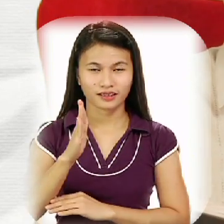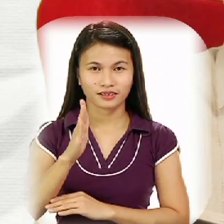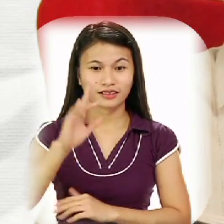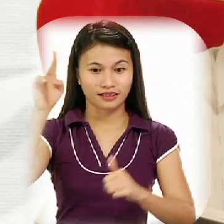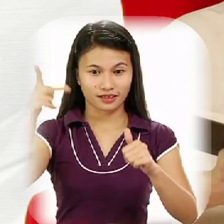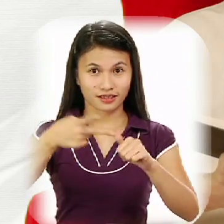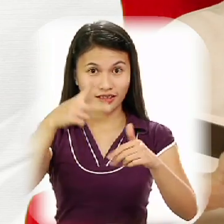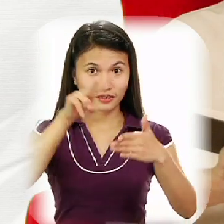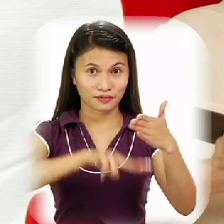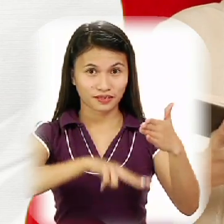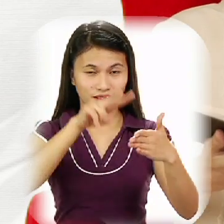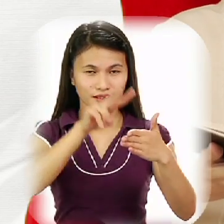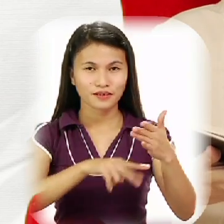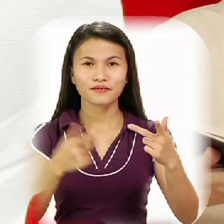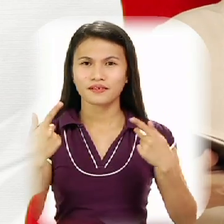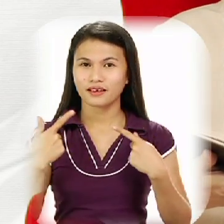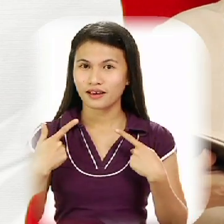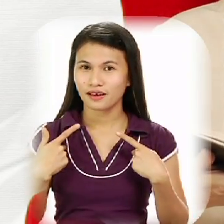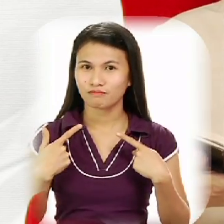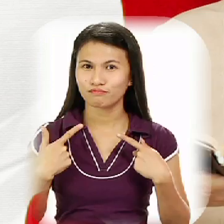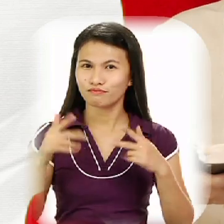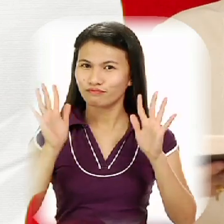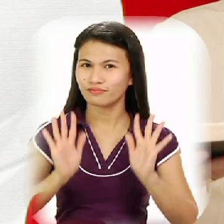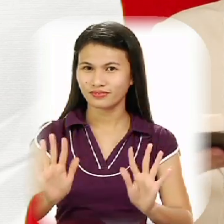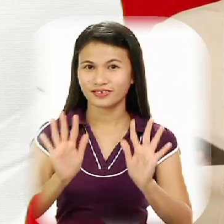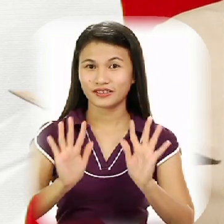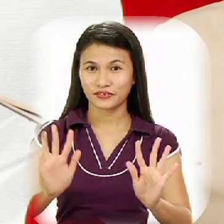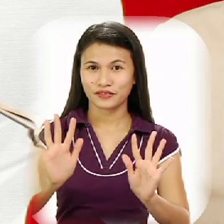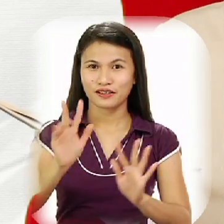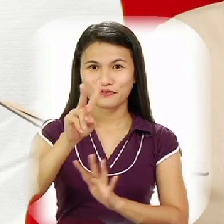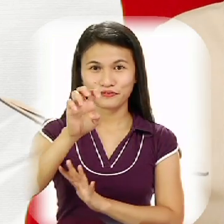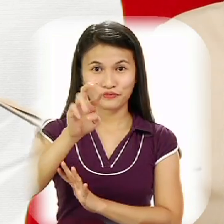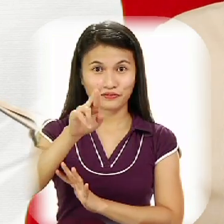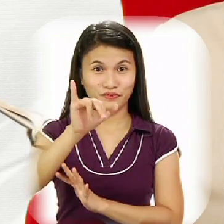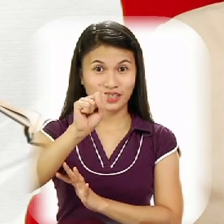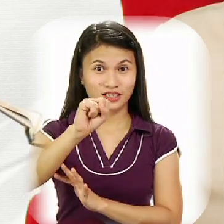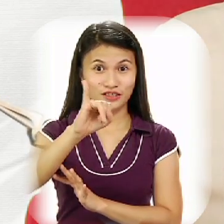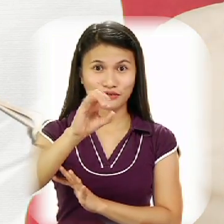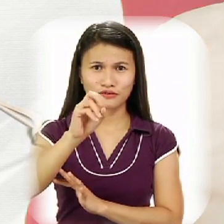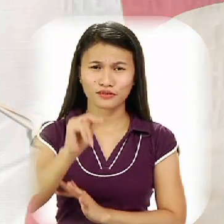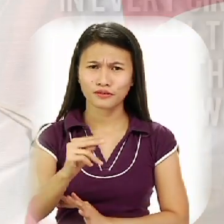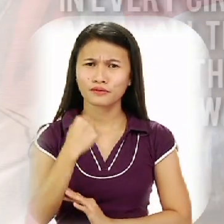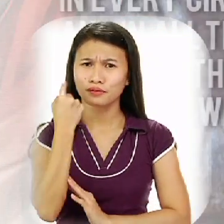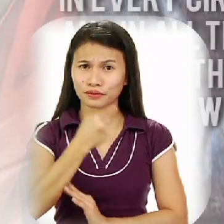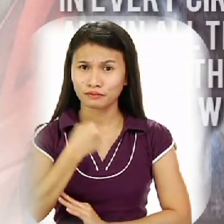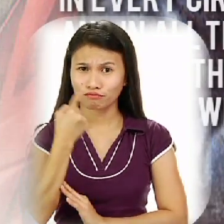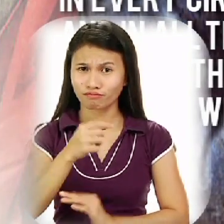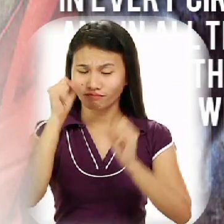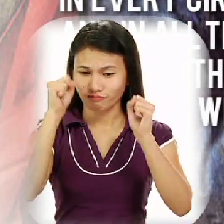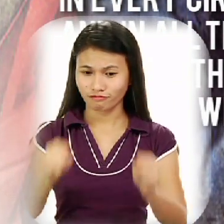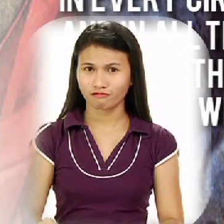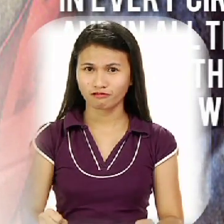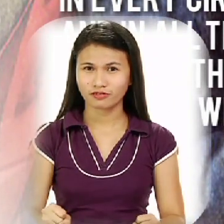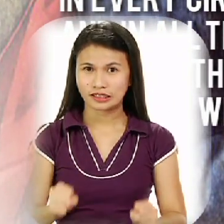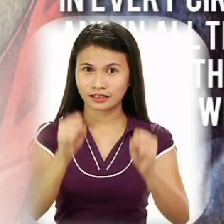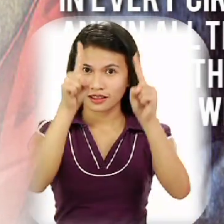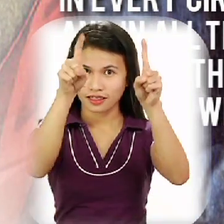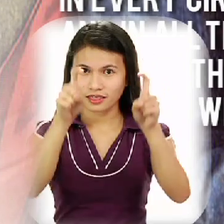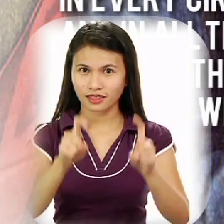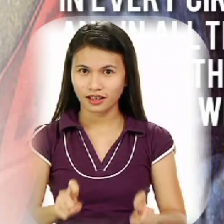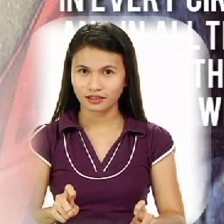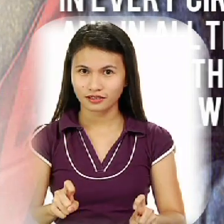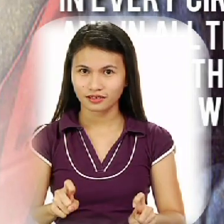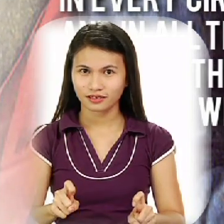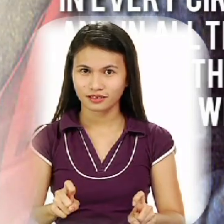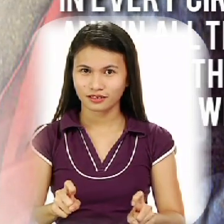God. In the second reading, we have this wonderful person, Paul, who could